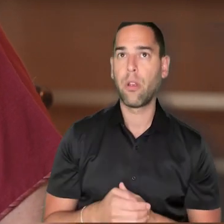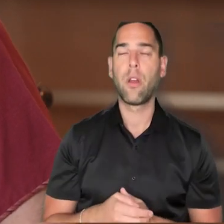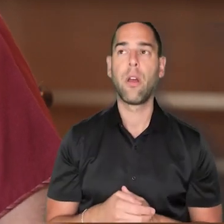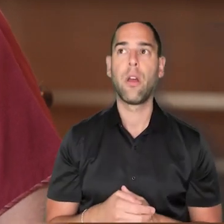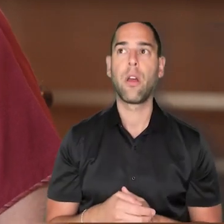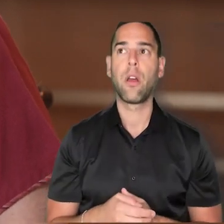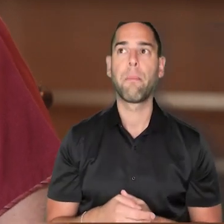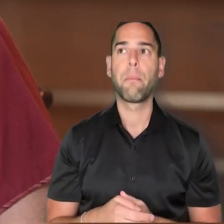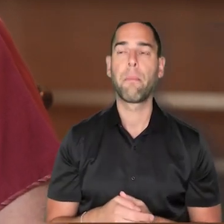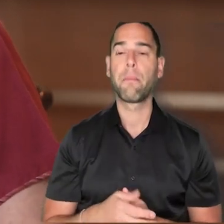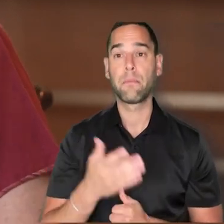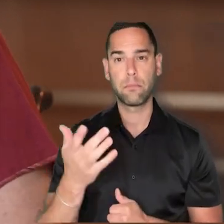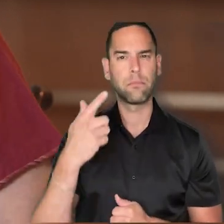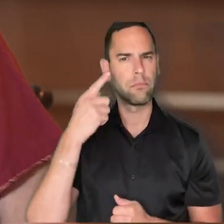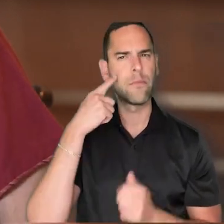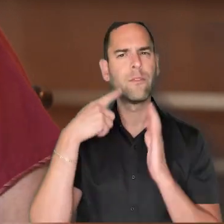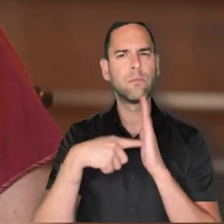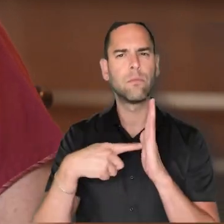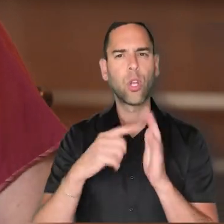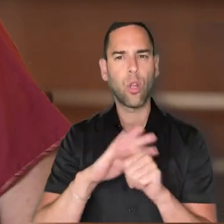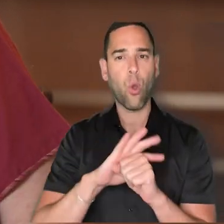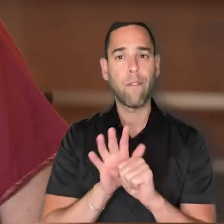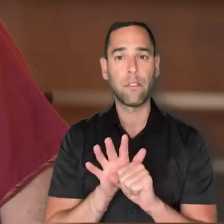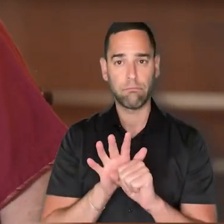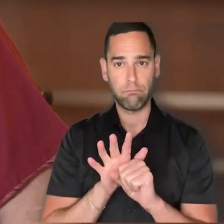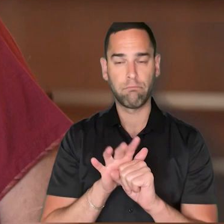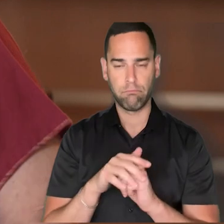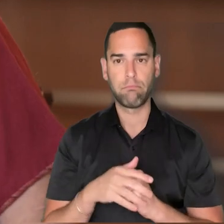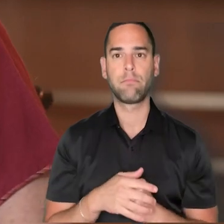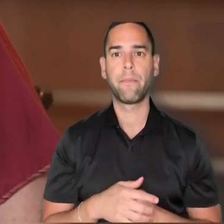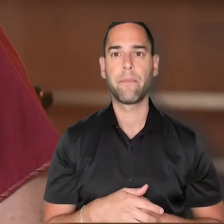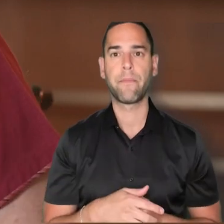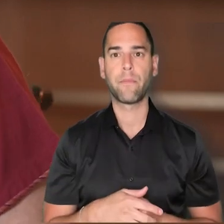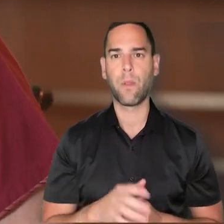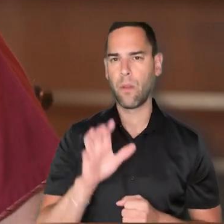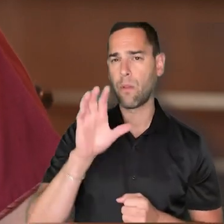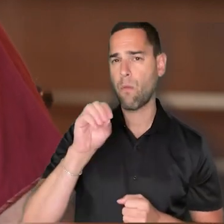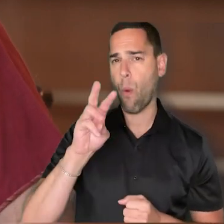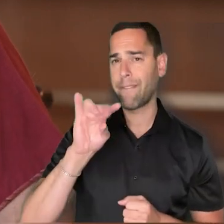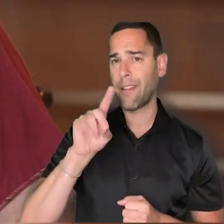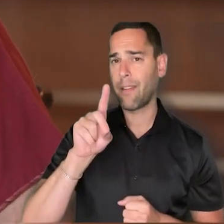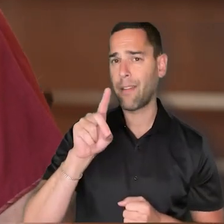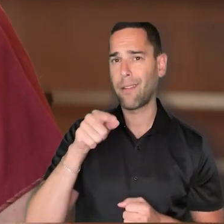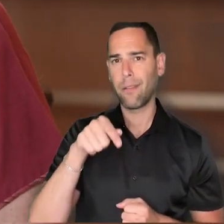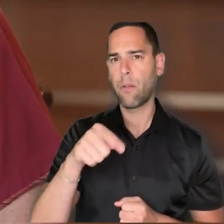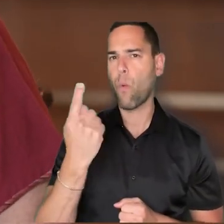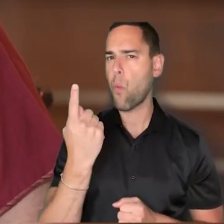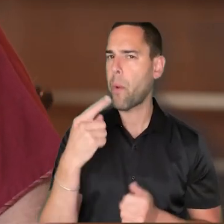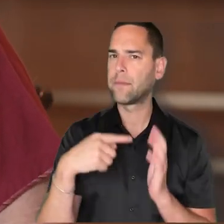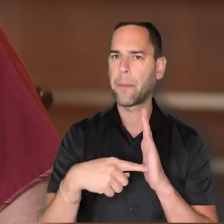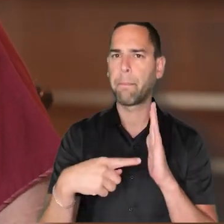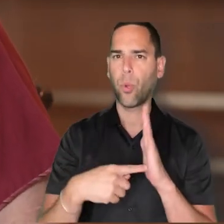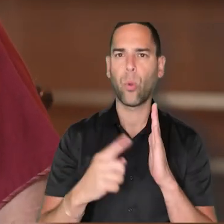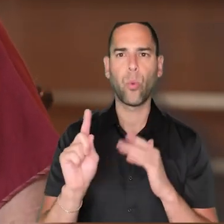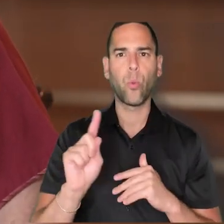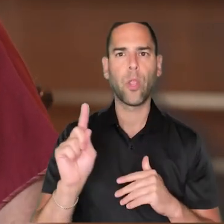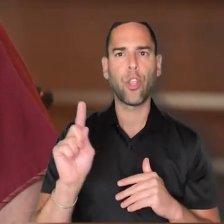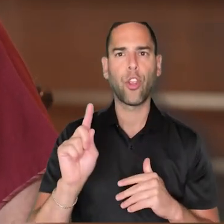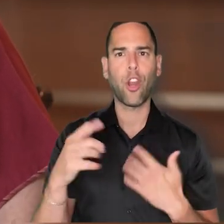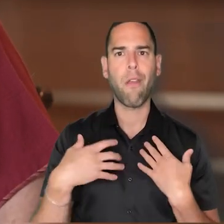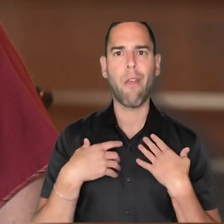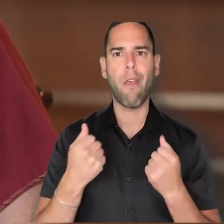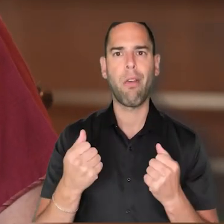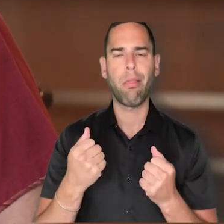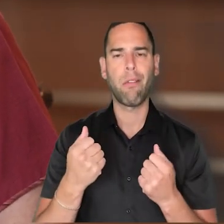specifically is when we look at COVID, clearly COVID was an